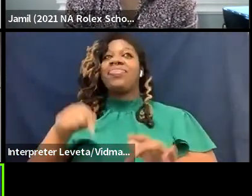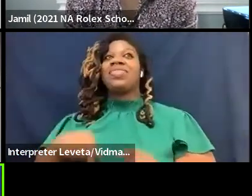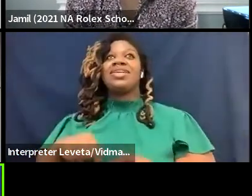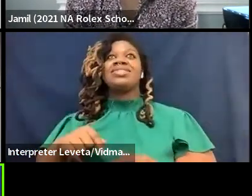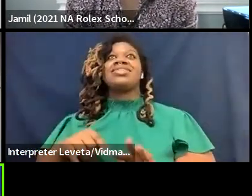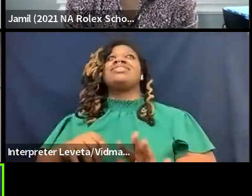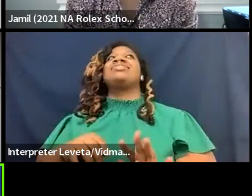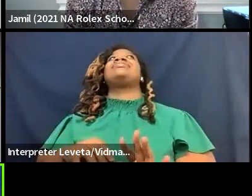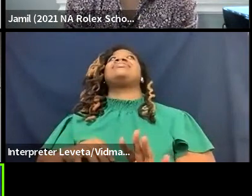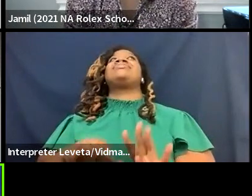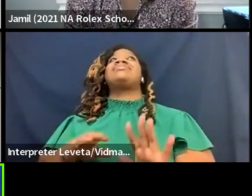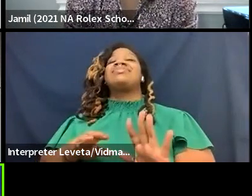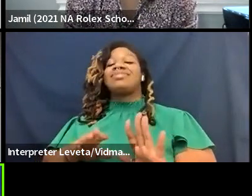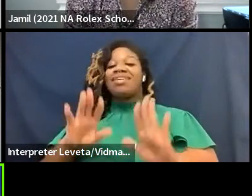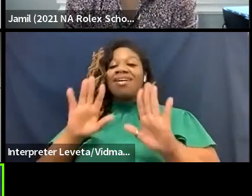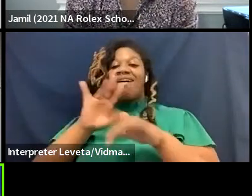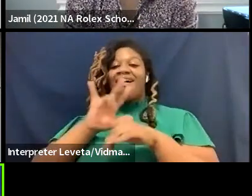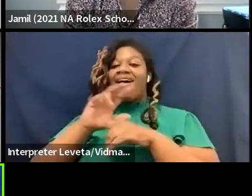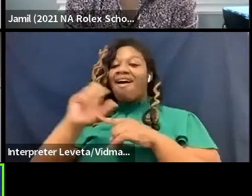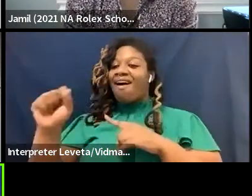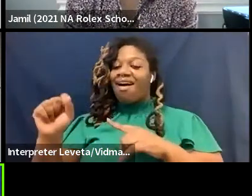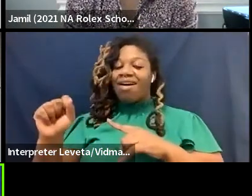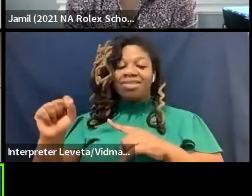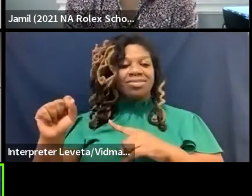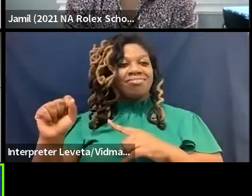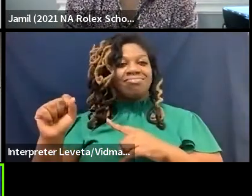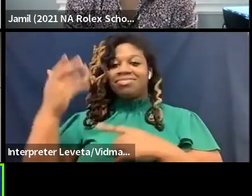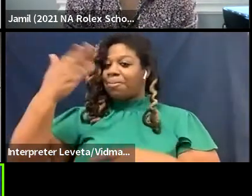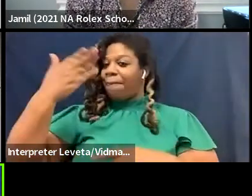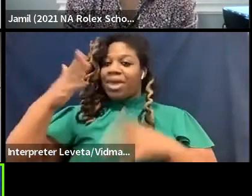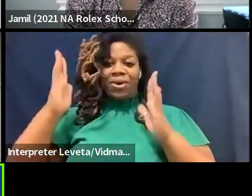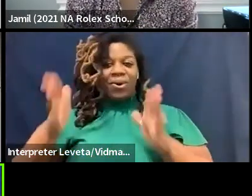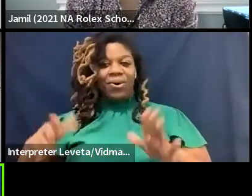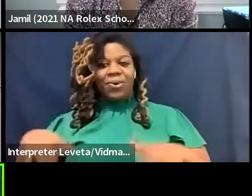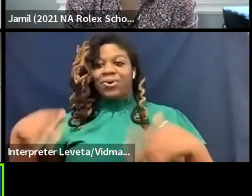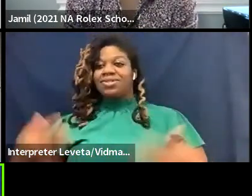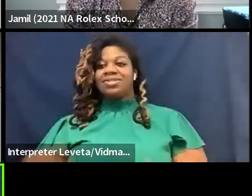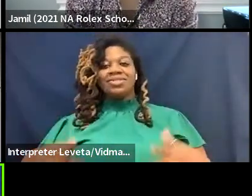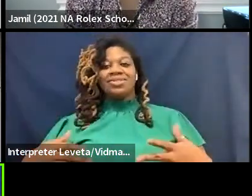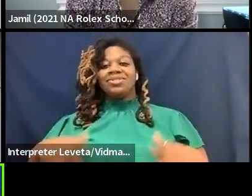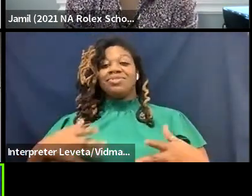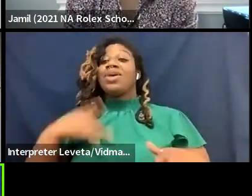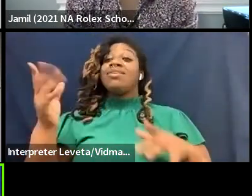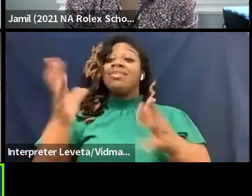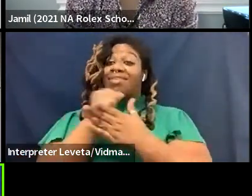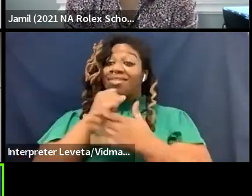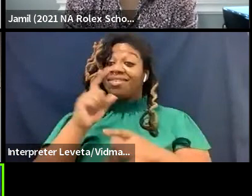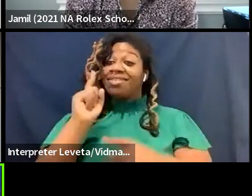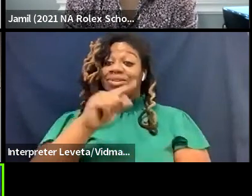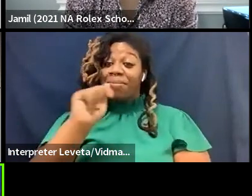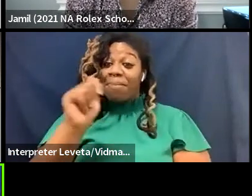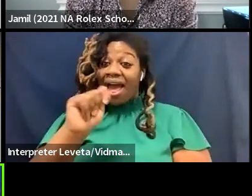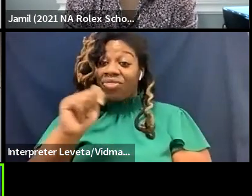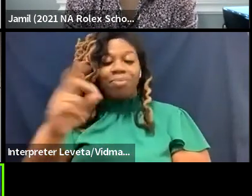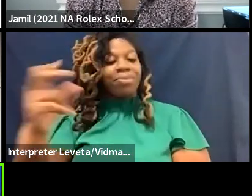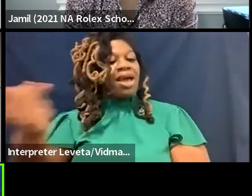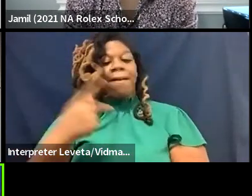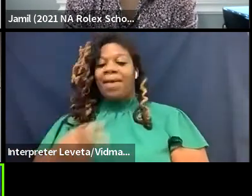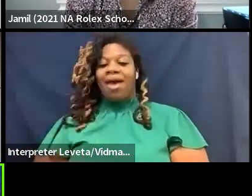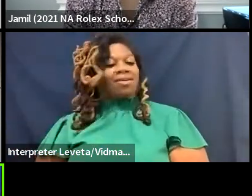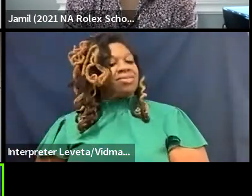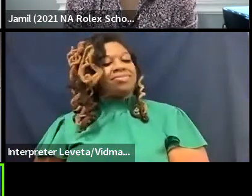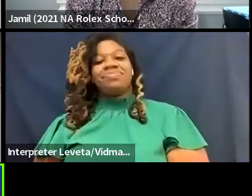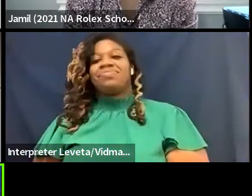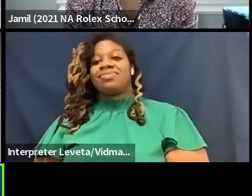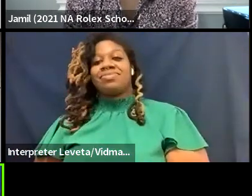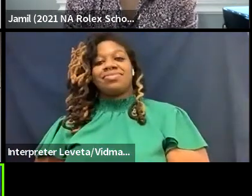powerhouse keynote. And it's just, honestly, just go run to the bathroom real quick and then come right back. We're going to be